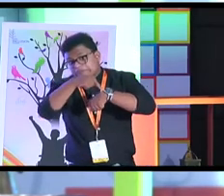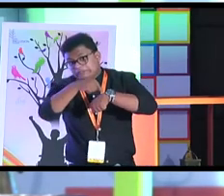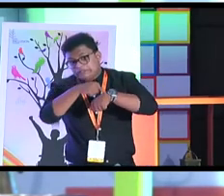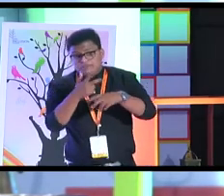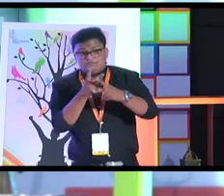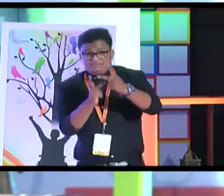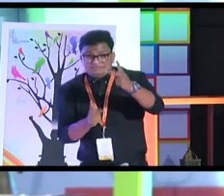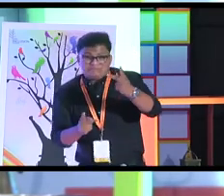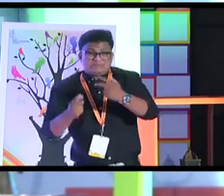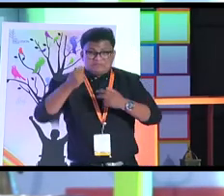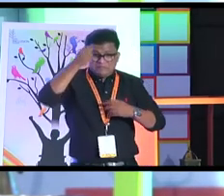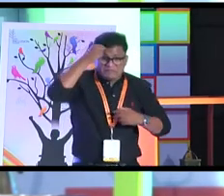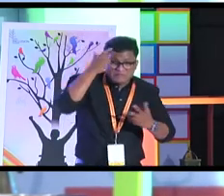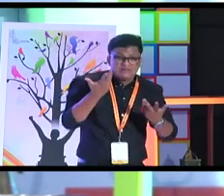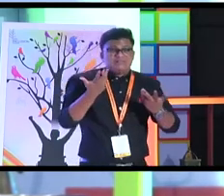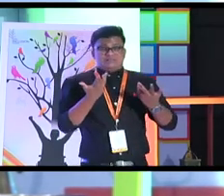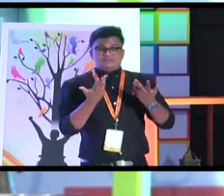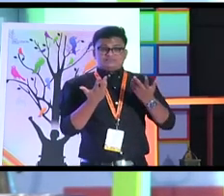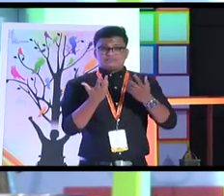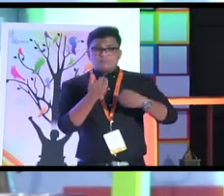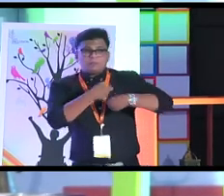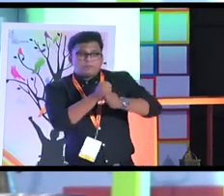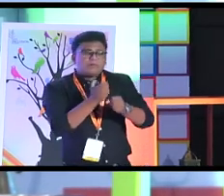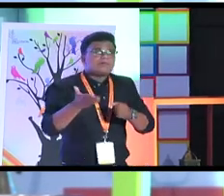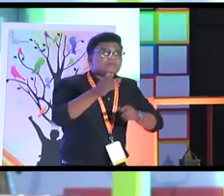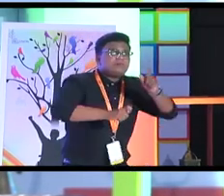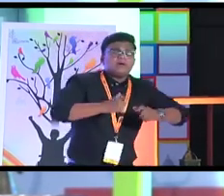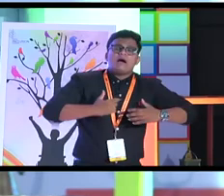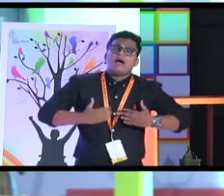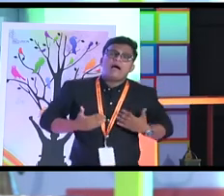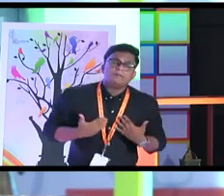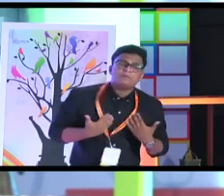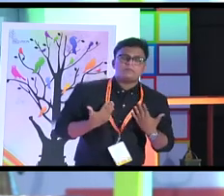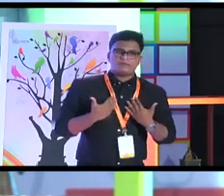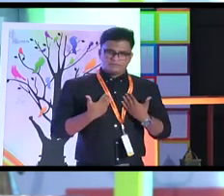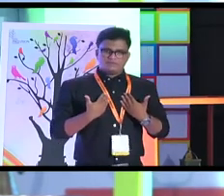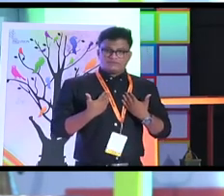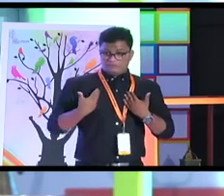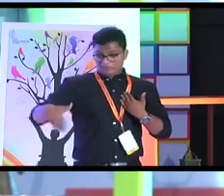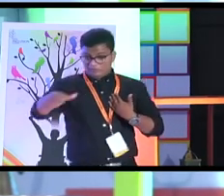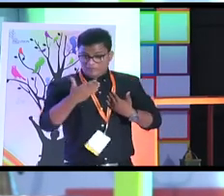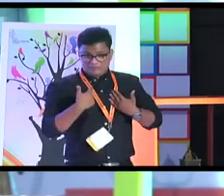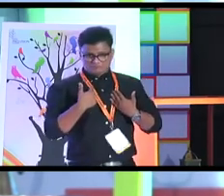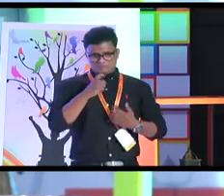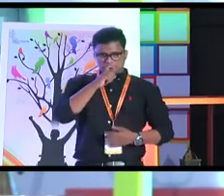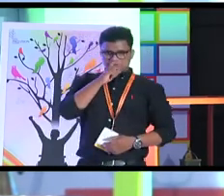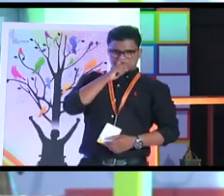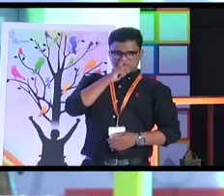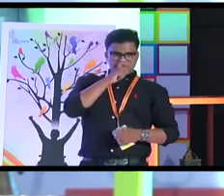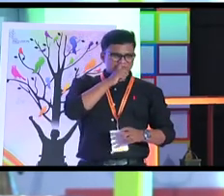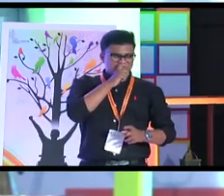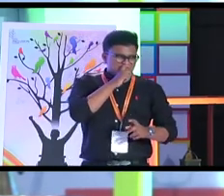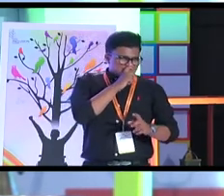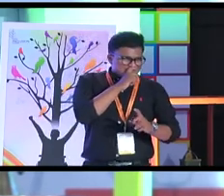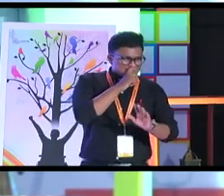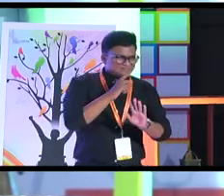significant challenges into the mainstream, to make them productive, to make them happy and then, you know, for us also to be very proud of what they do. So it's